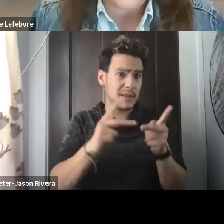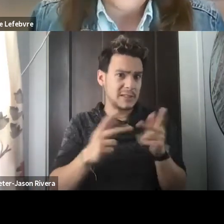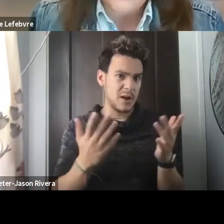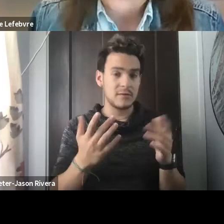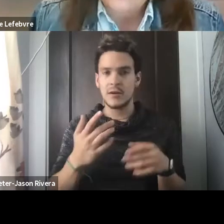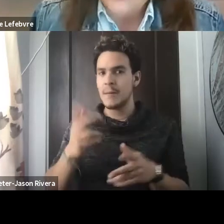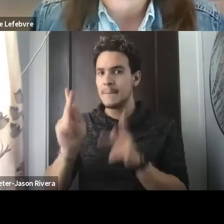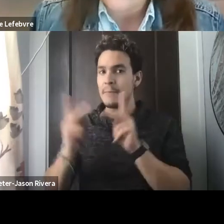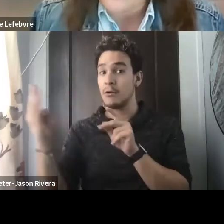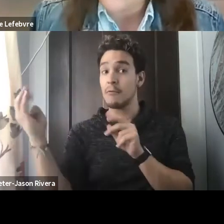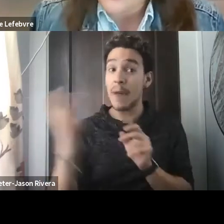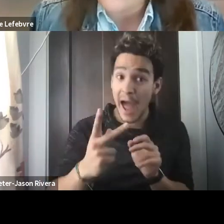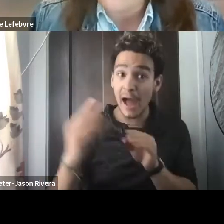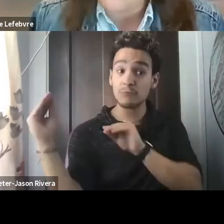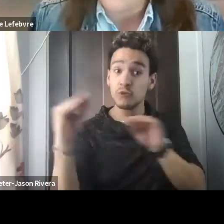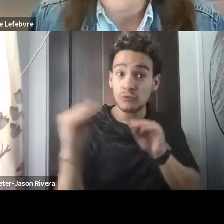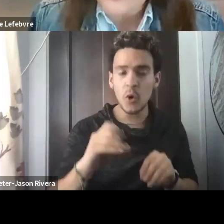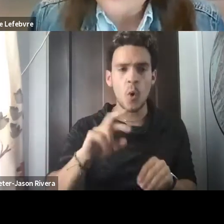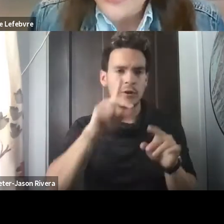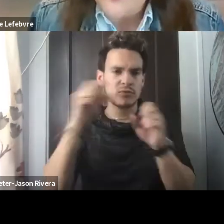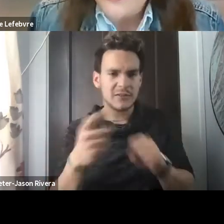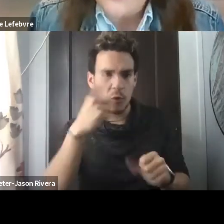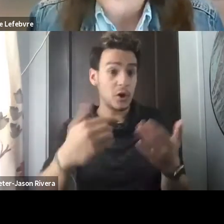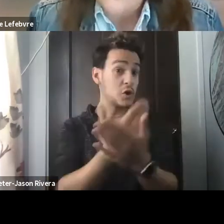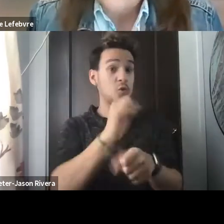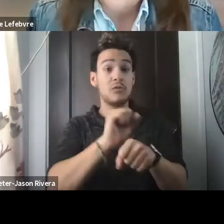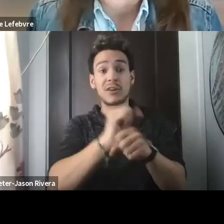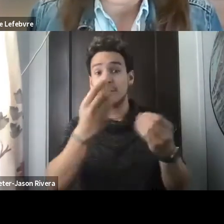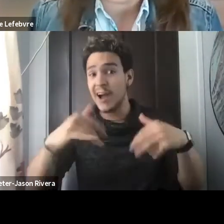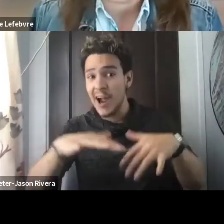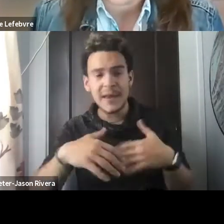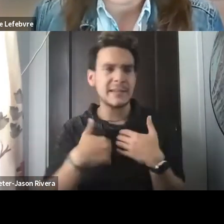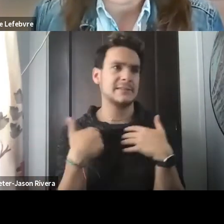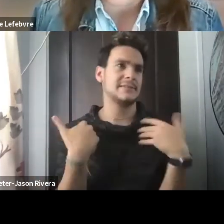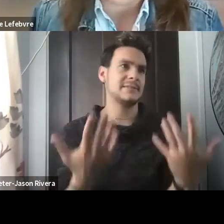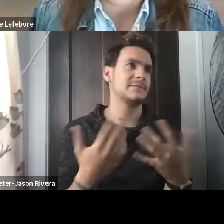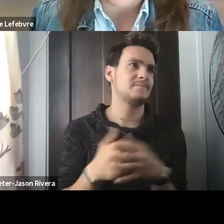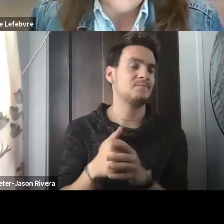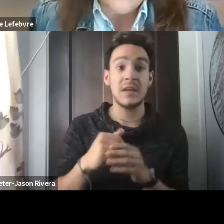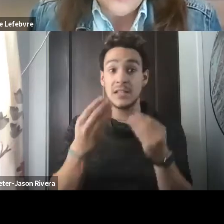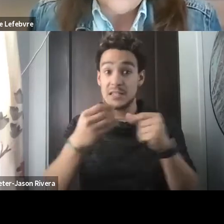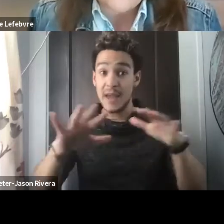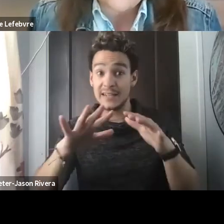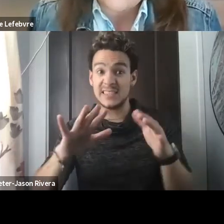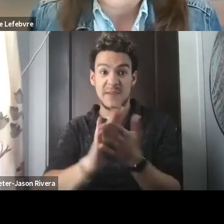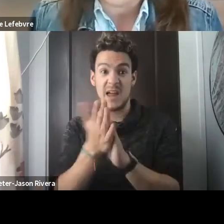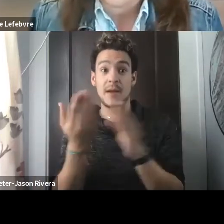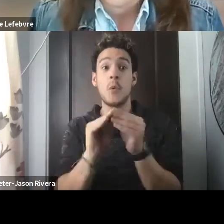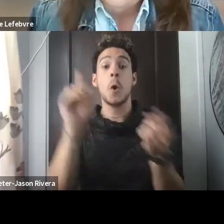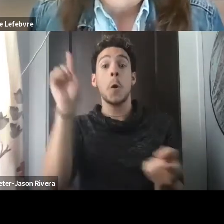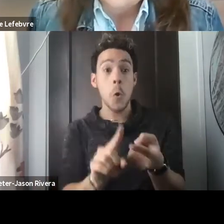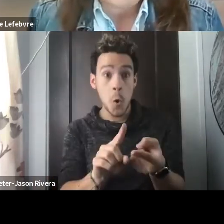people returning? Are they strategizing for a new work environment? Are spaces being downsized?